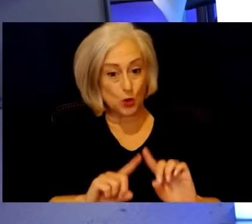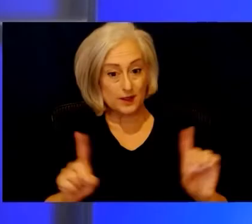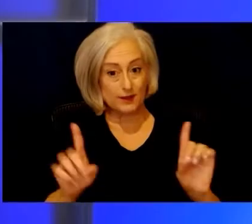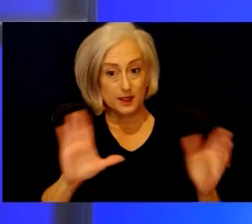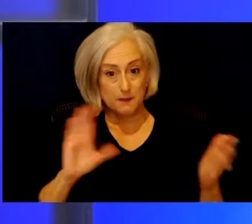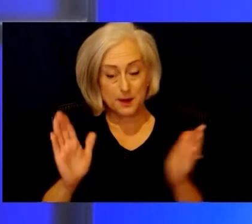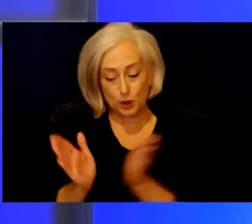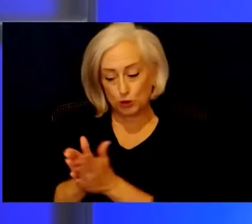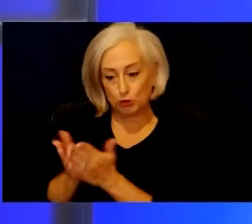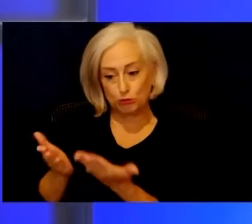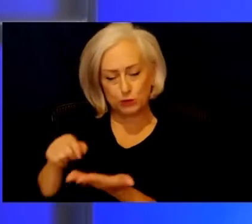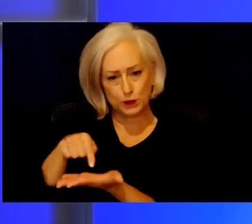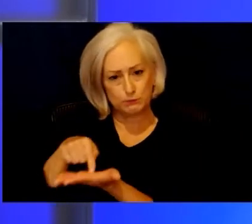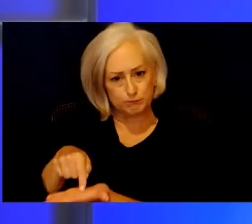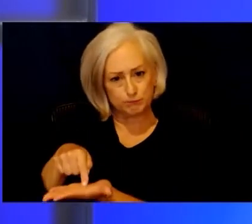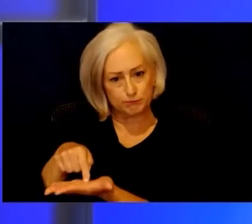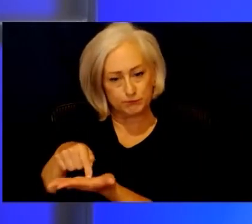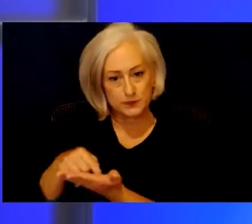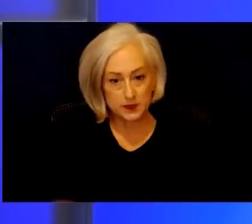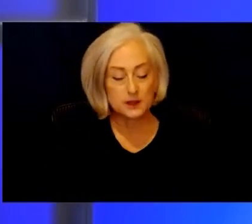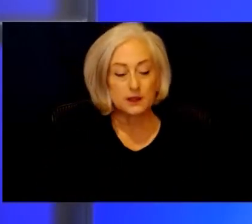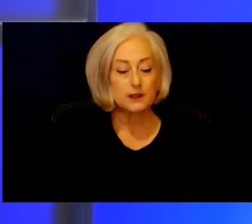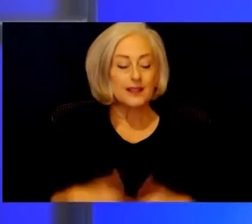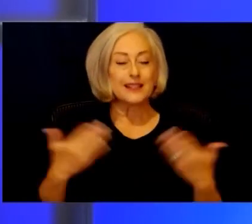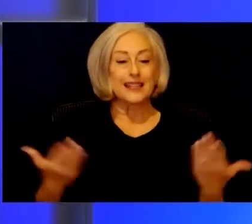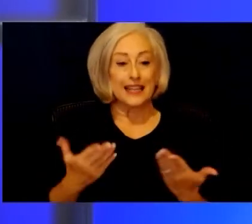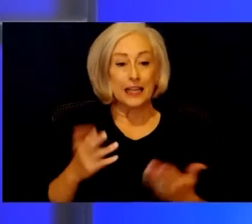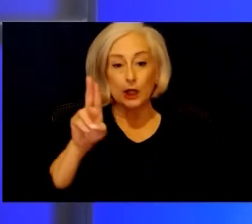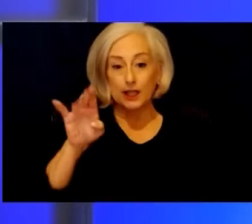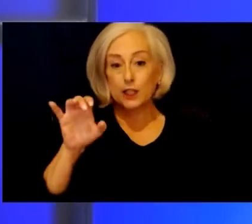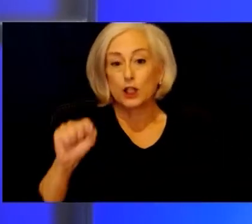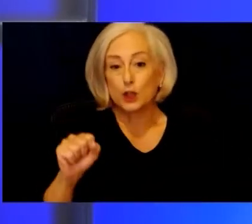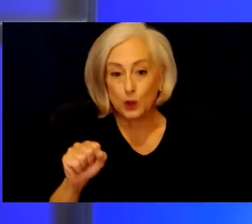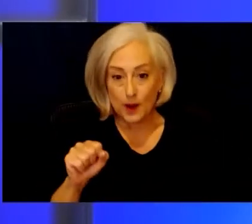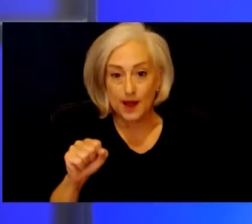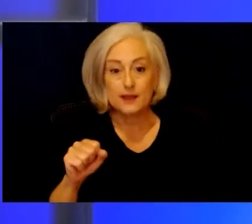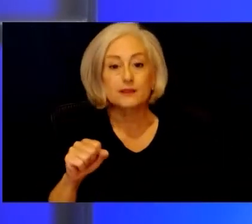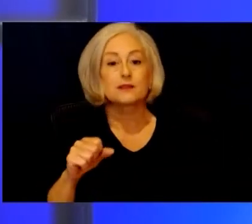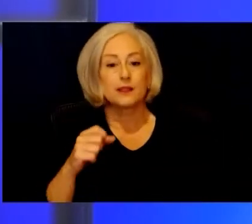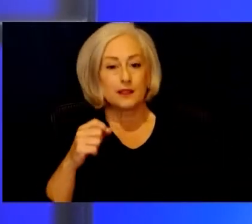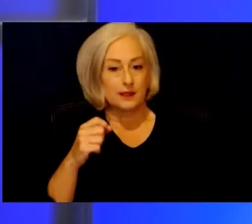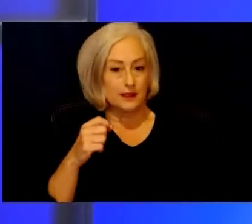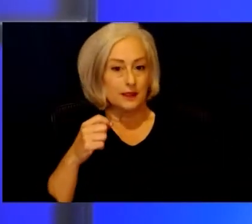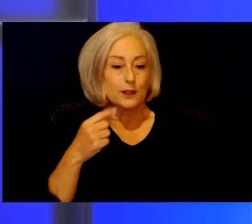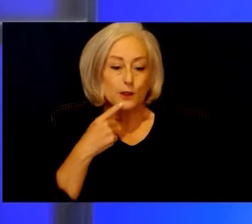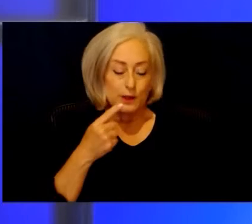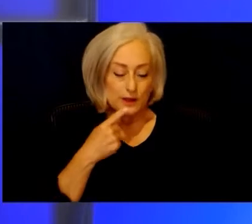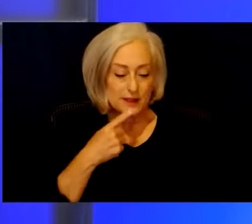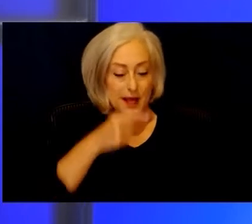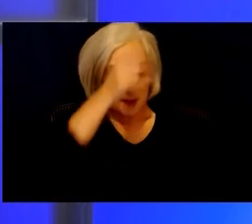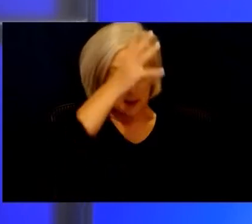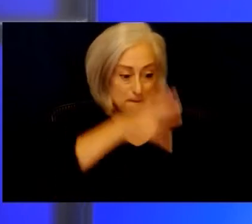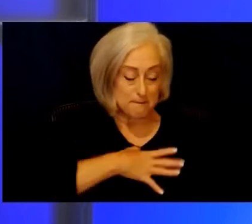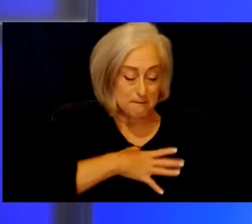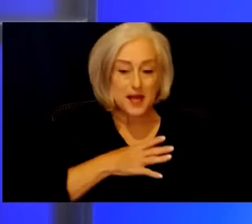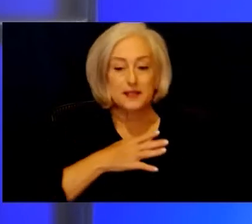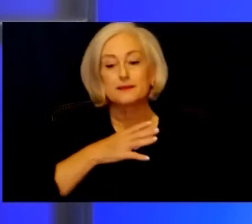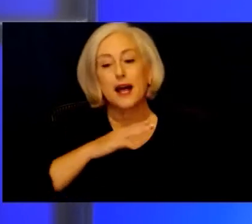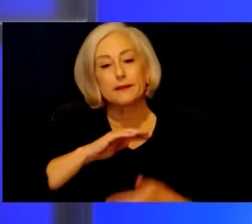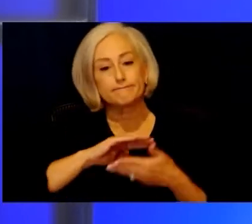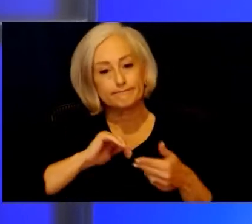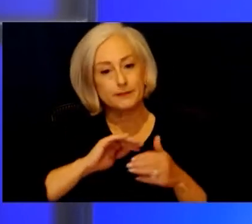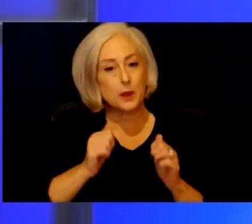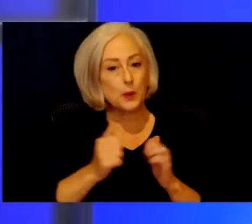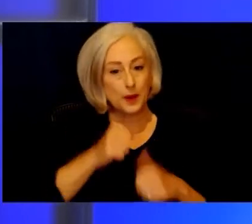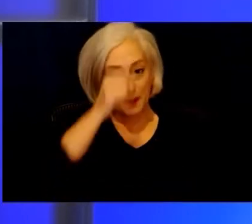these cases have been, as you alluded, across men that have sex with men, and so they're presenting with a little